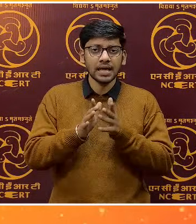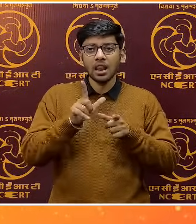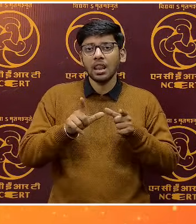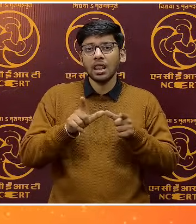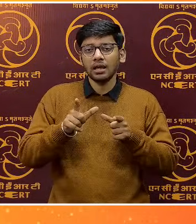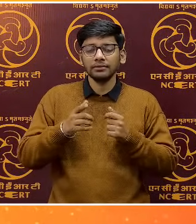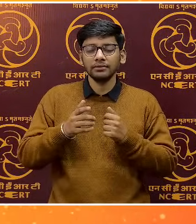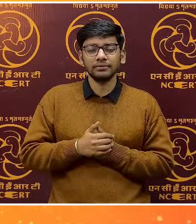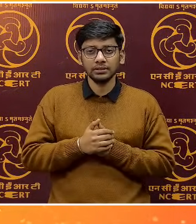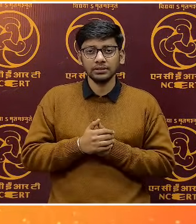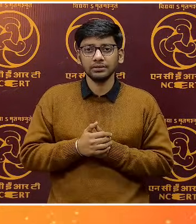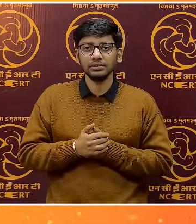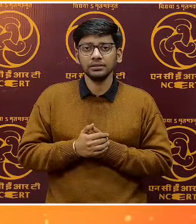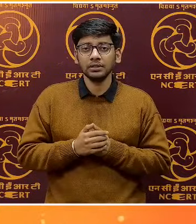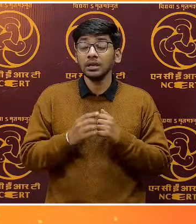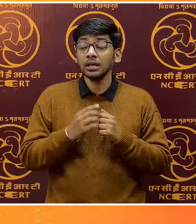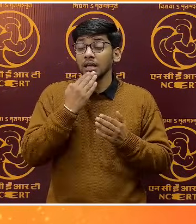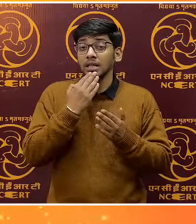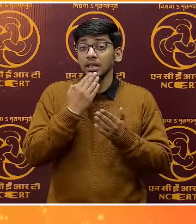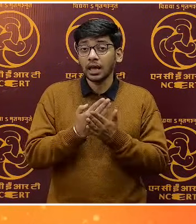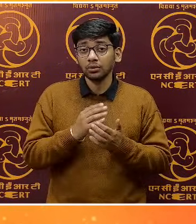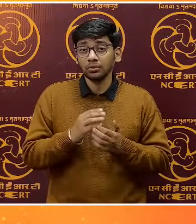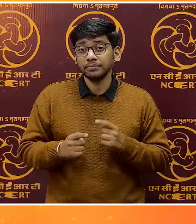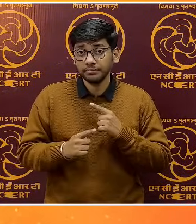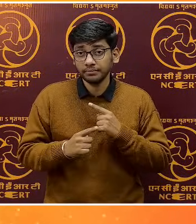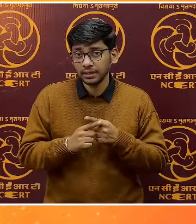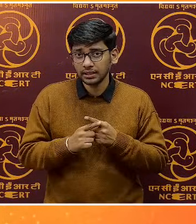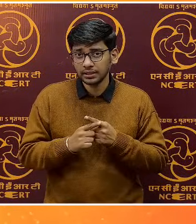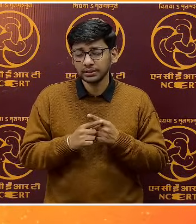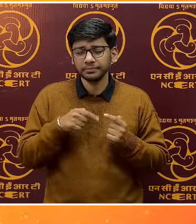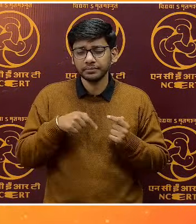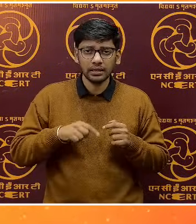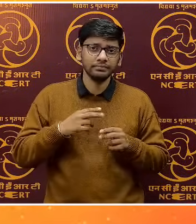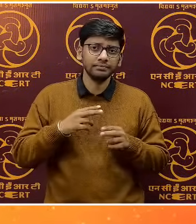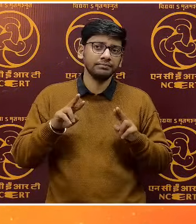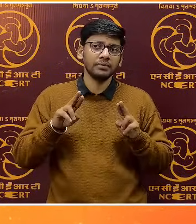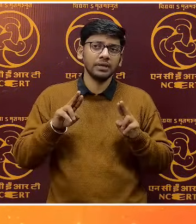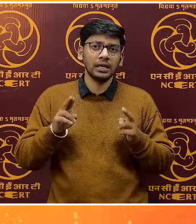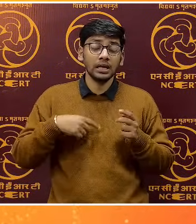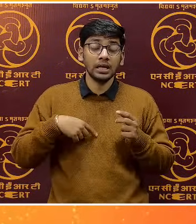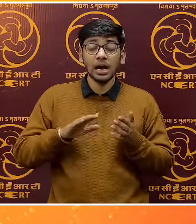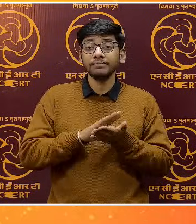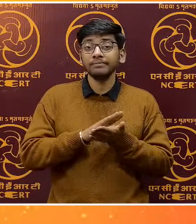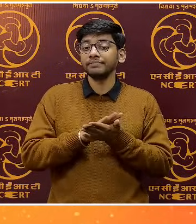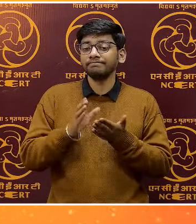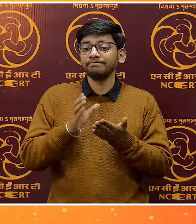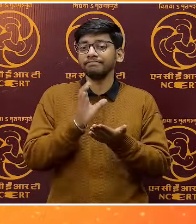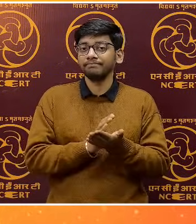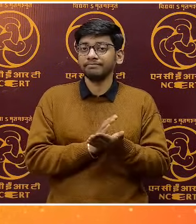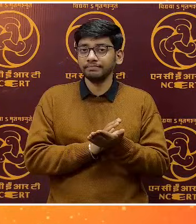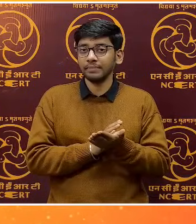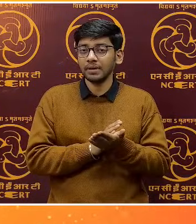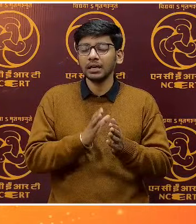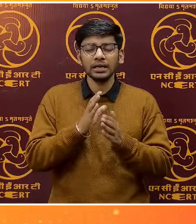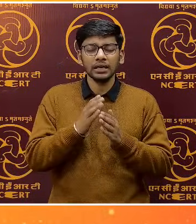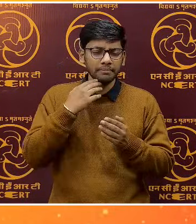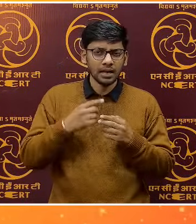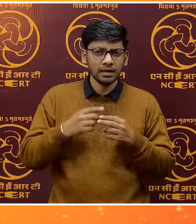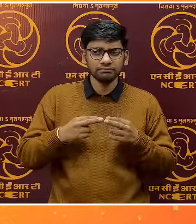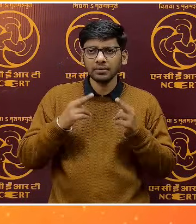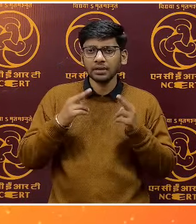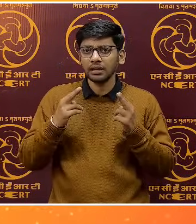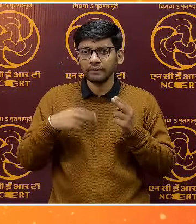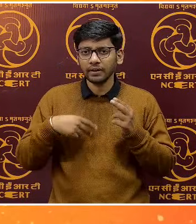the form of sign language. Thank you so much. And now we are about to wrap up this particular conversation, but I would request you to